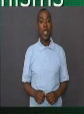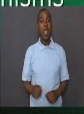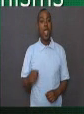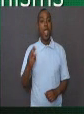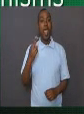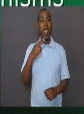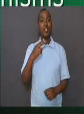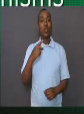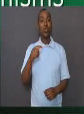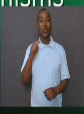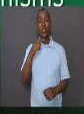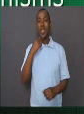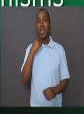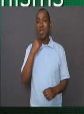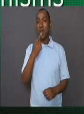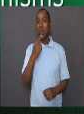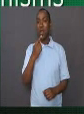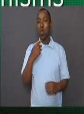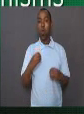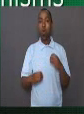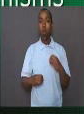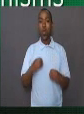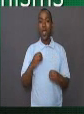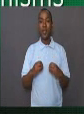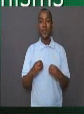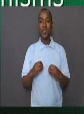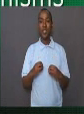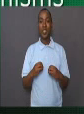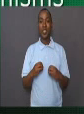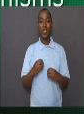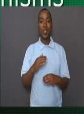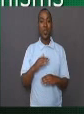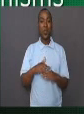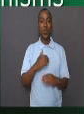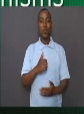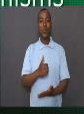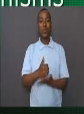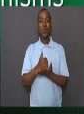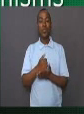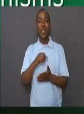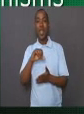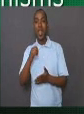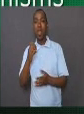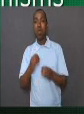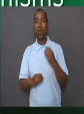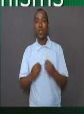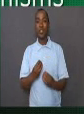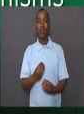Heterotrophs are organisms that rely on eating other